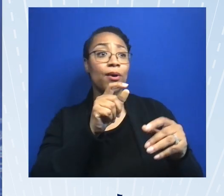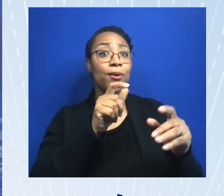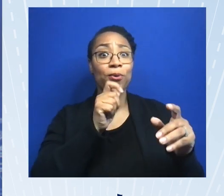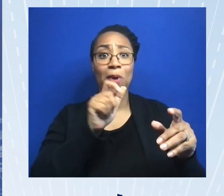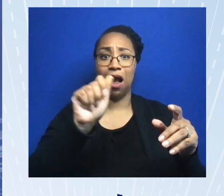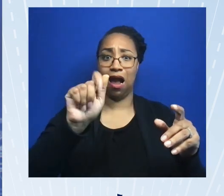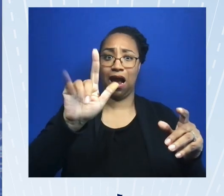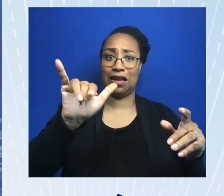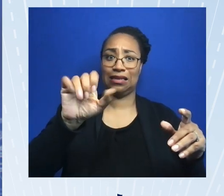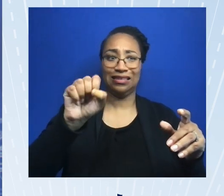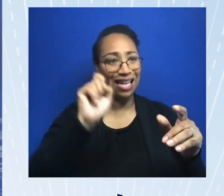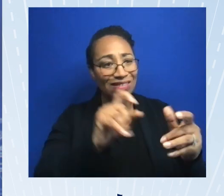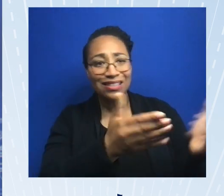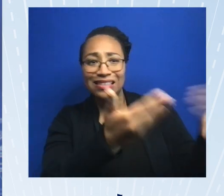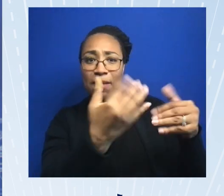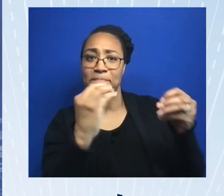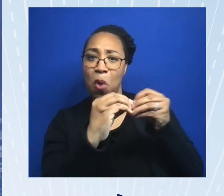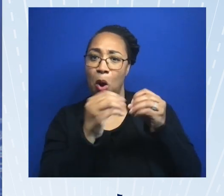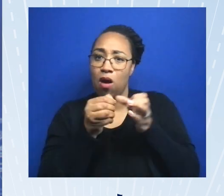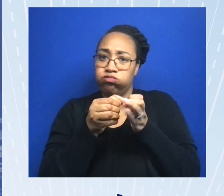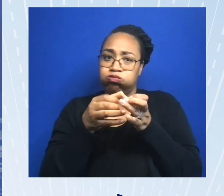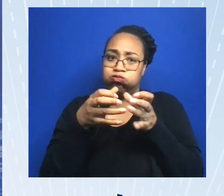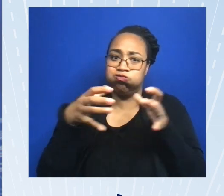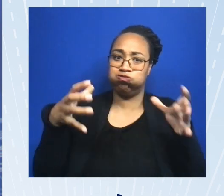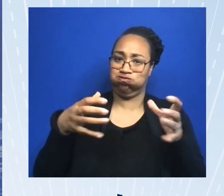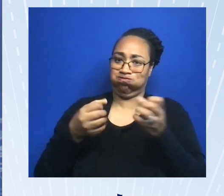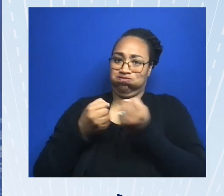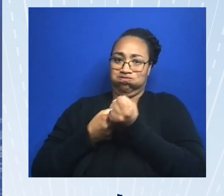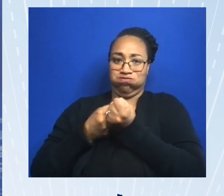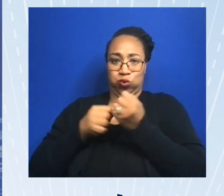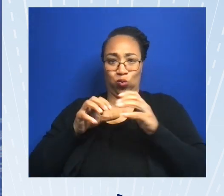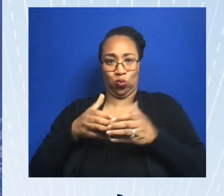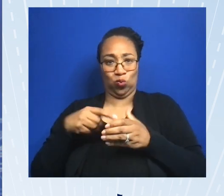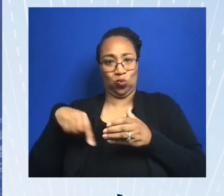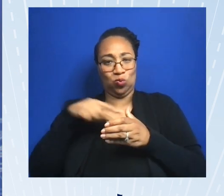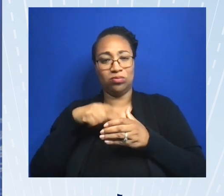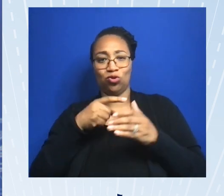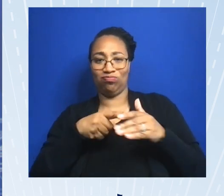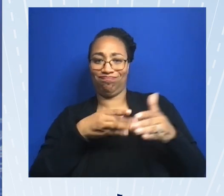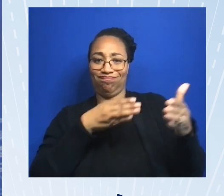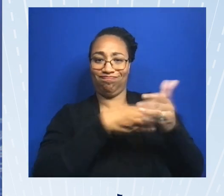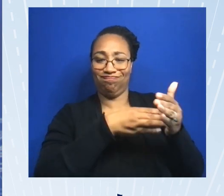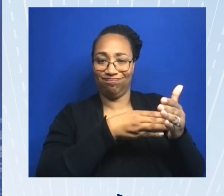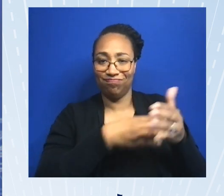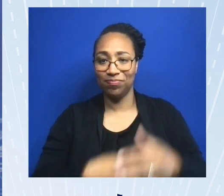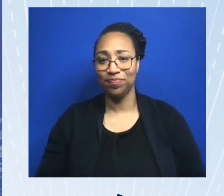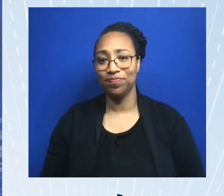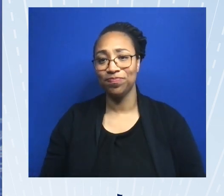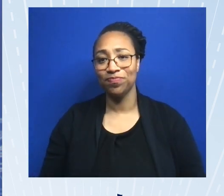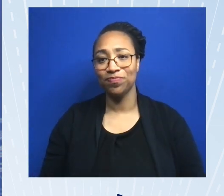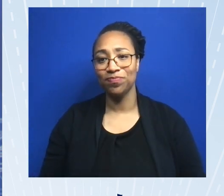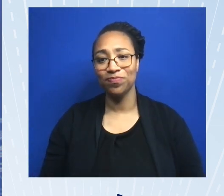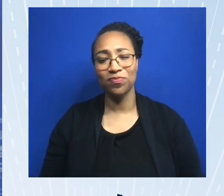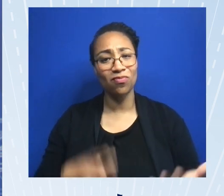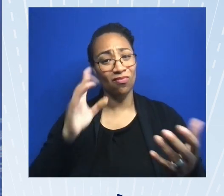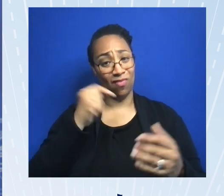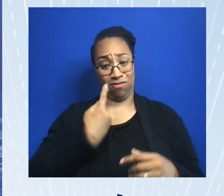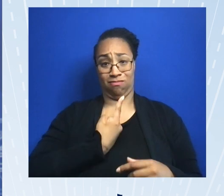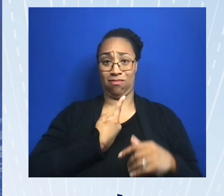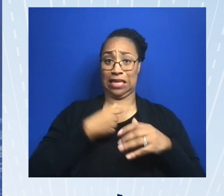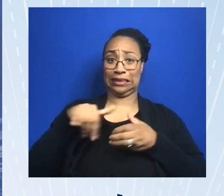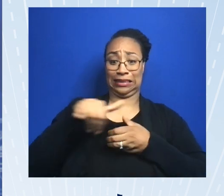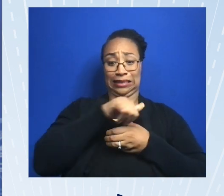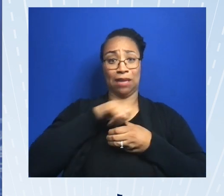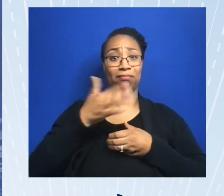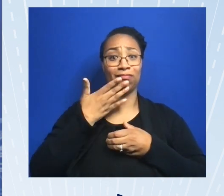Christian, Sikh, or other communities that are not their own. The Department of Health and Human Services will also leverage the